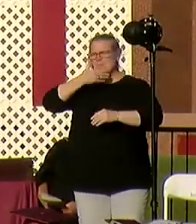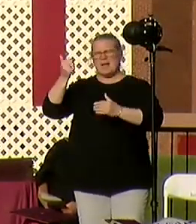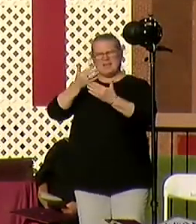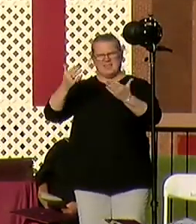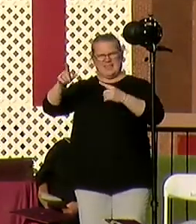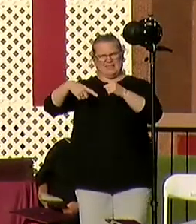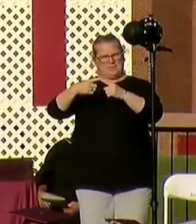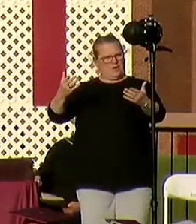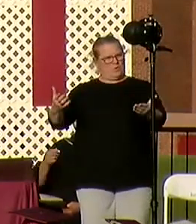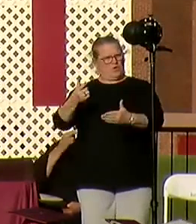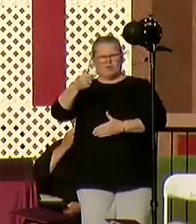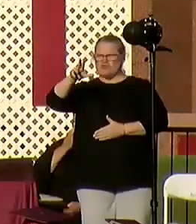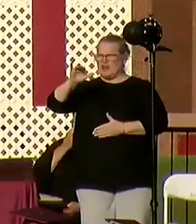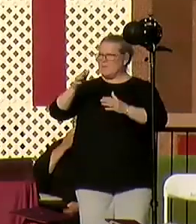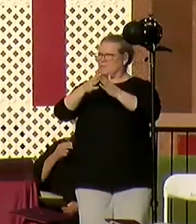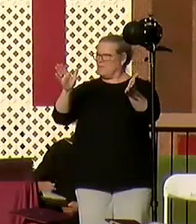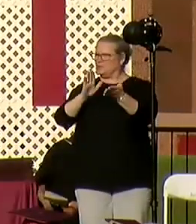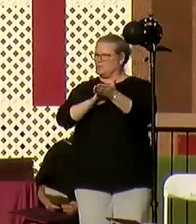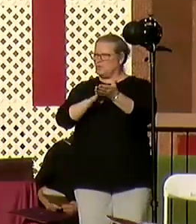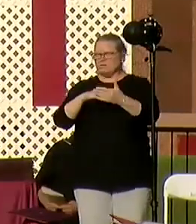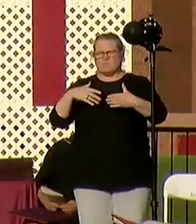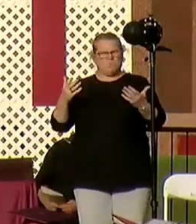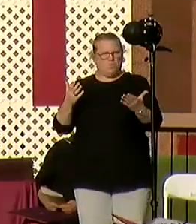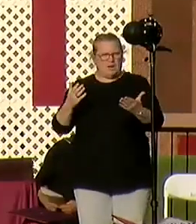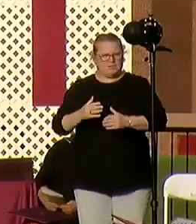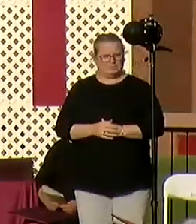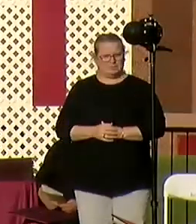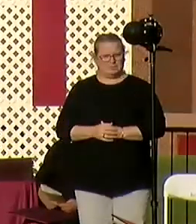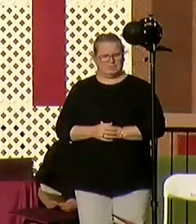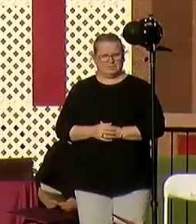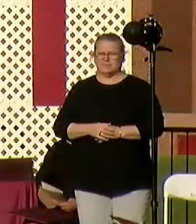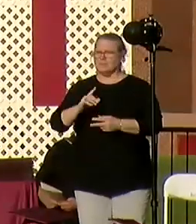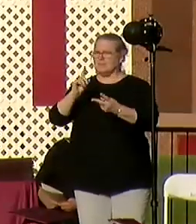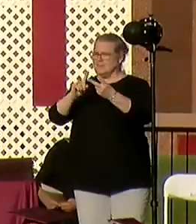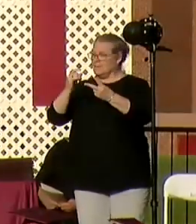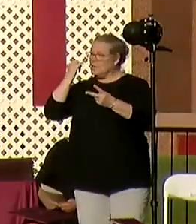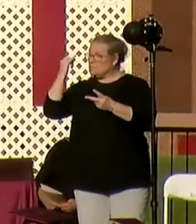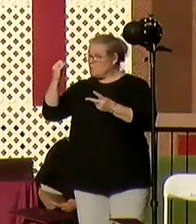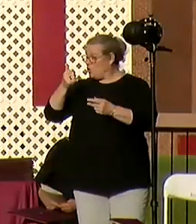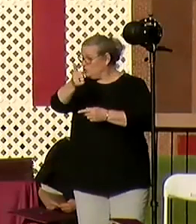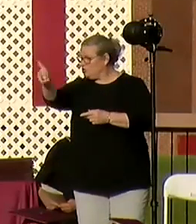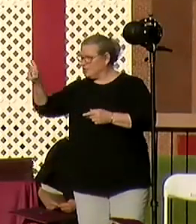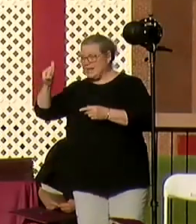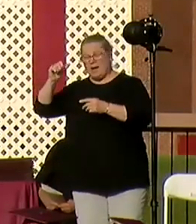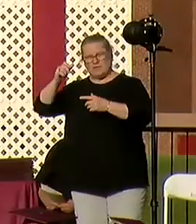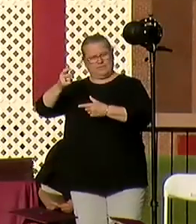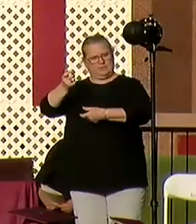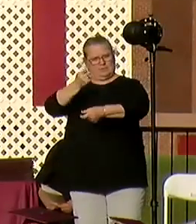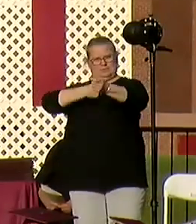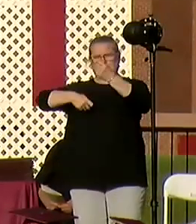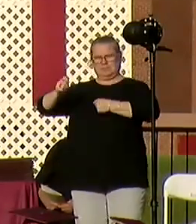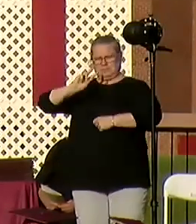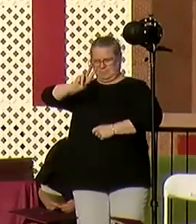Public Schools? And if you were the superintendent of schools, what would you bring to this outstanding